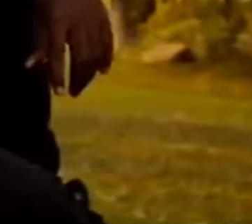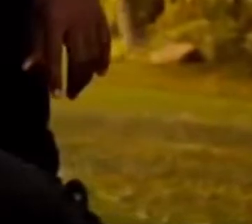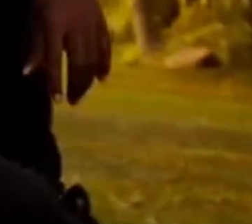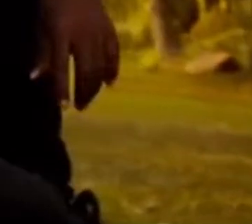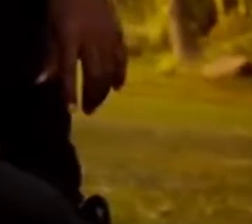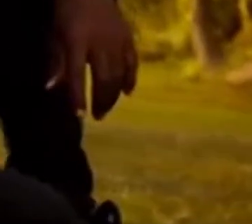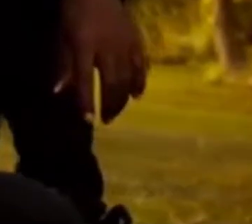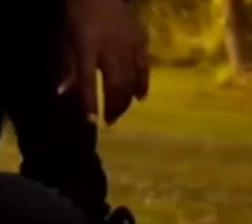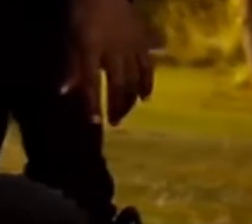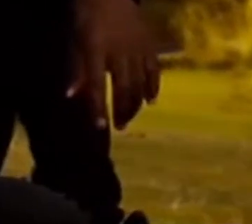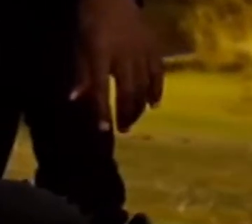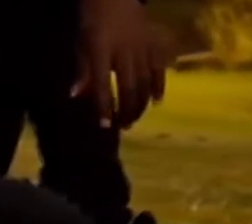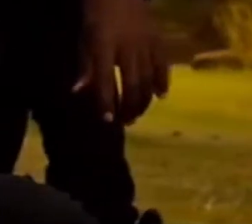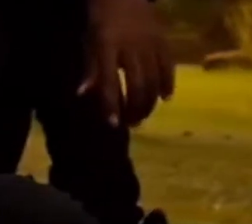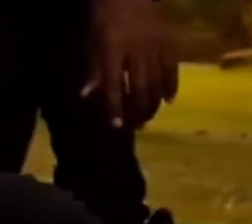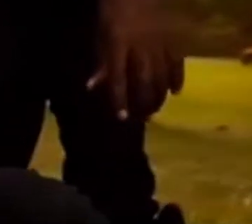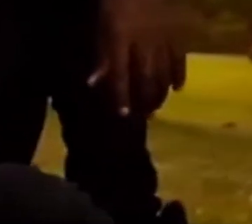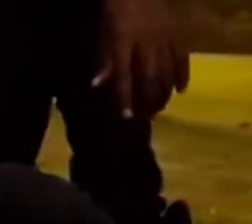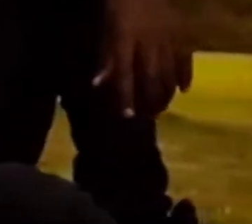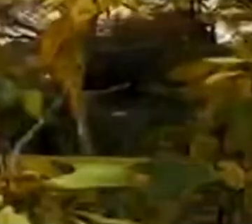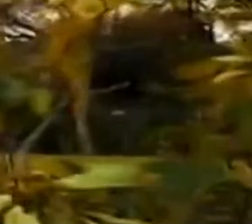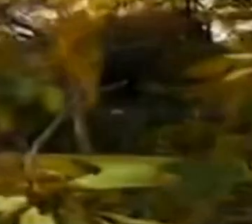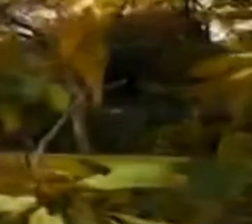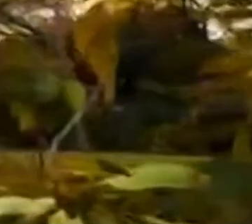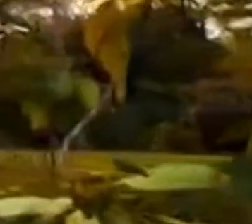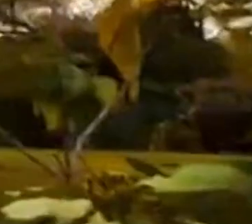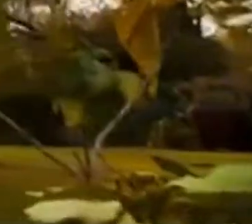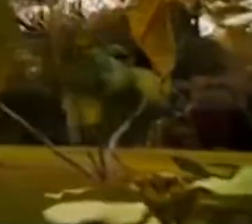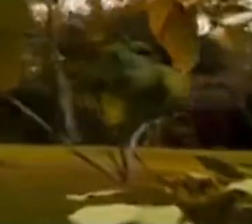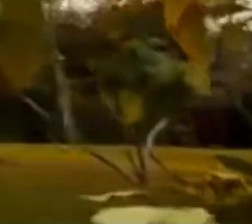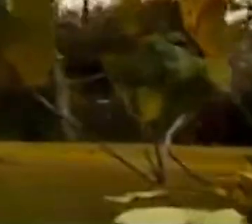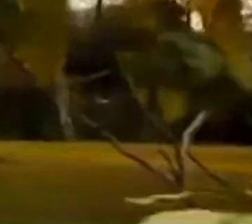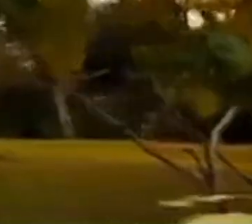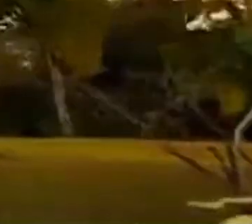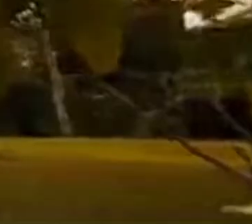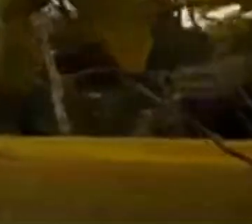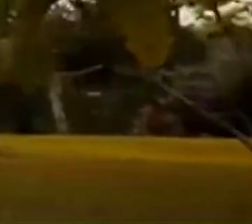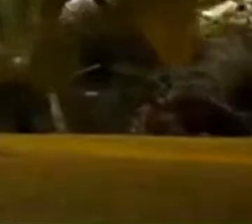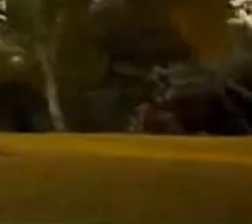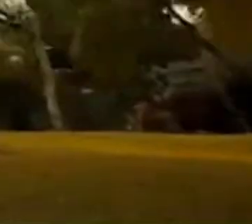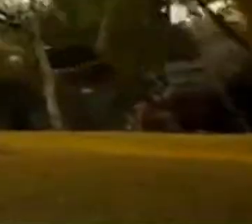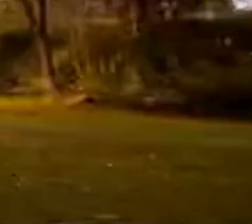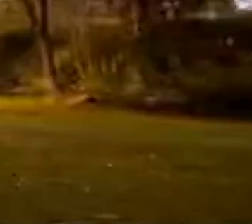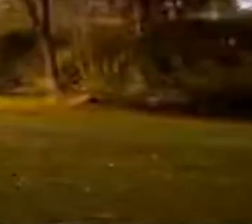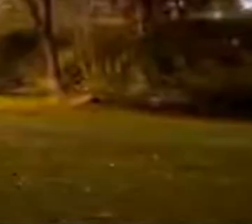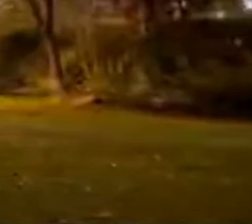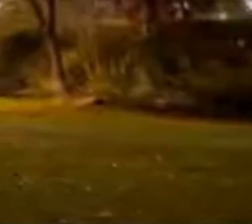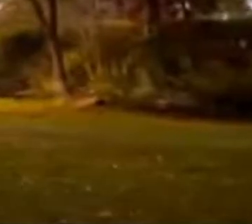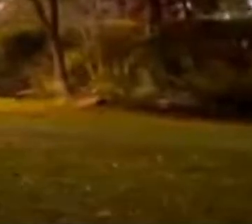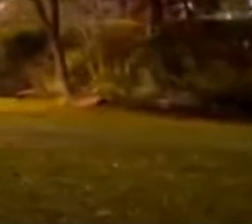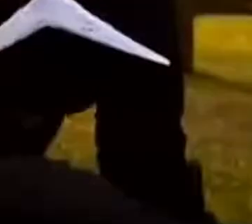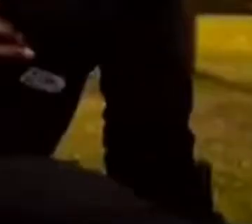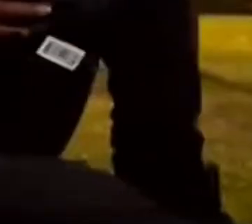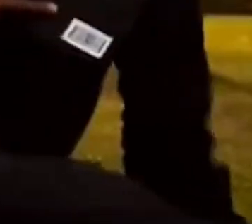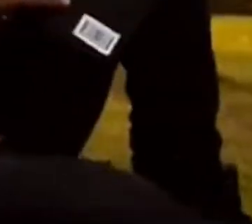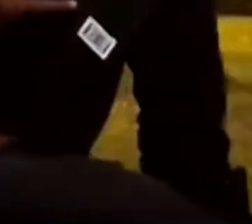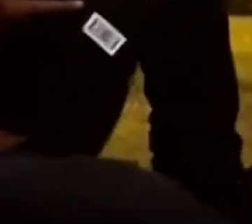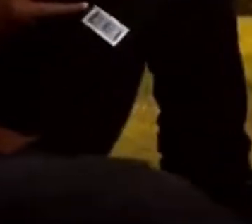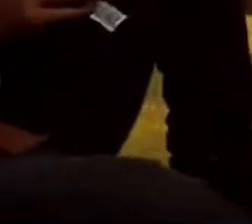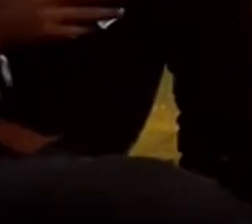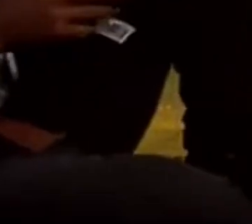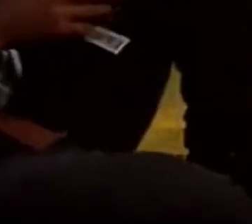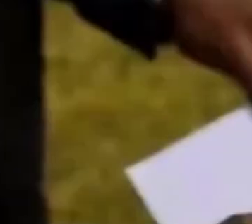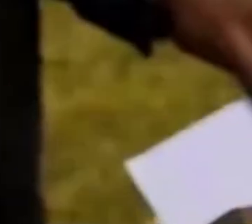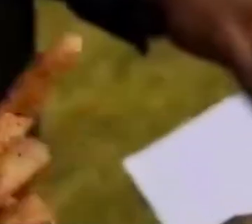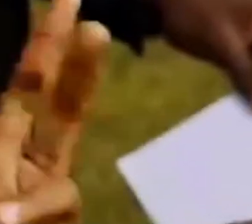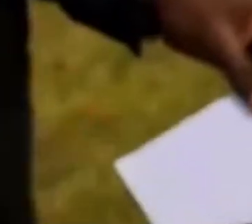banange na mugemu boom without the big plan, so akatenga kreti as a payment, it's a good sign. So long the big money is a buyer, aba mwesamo my